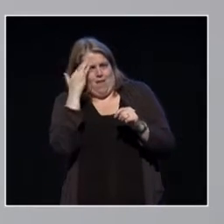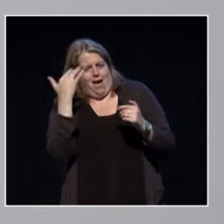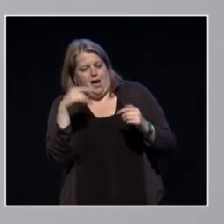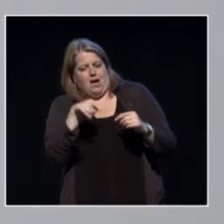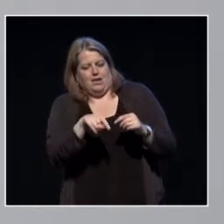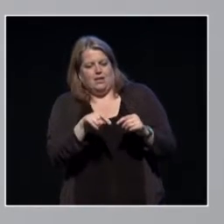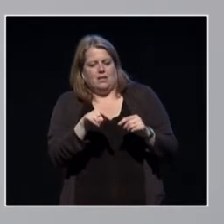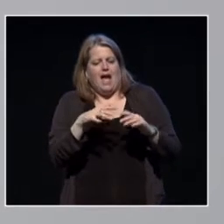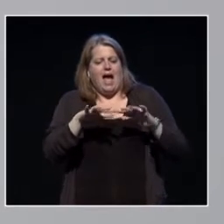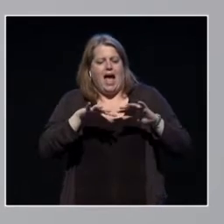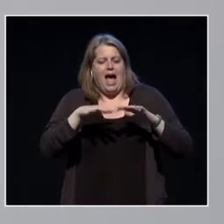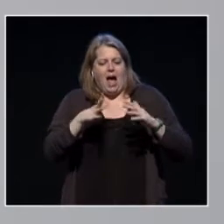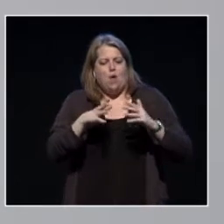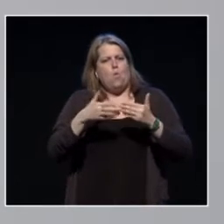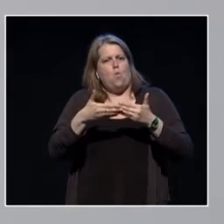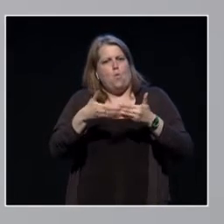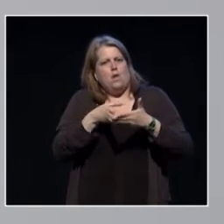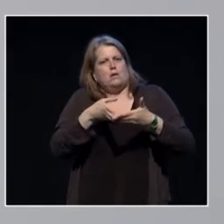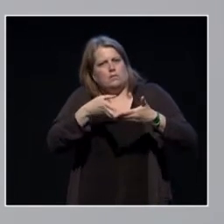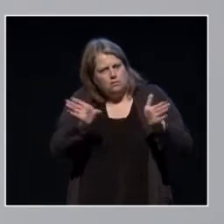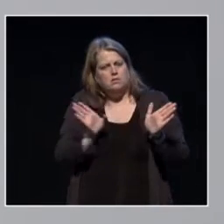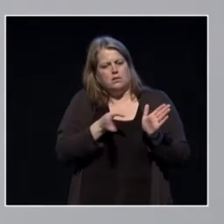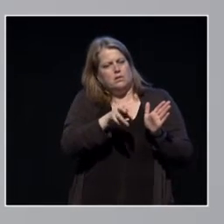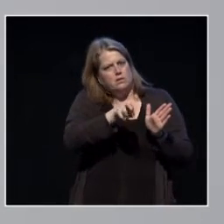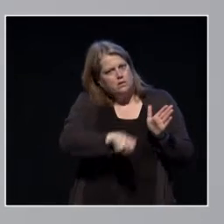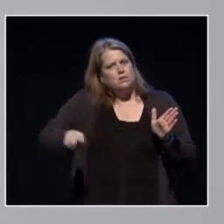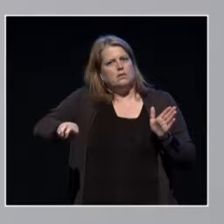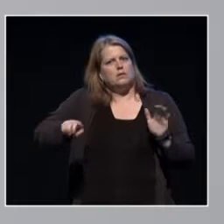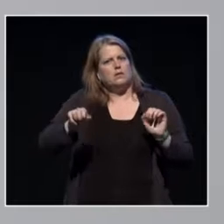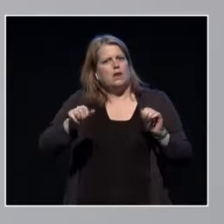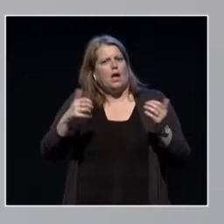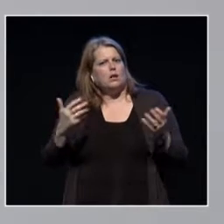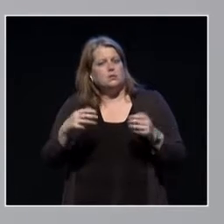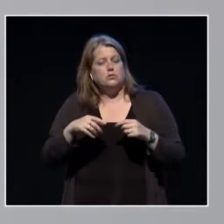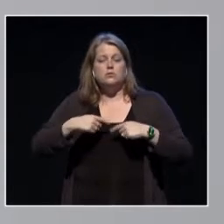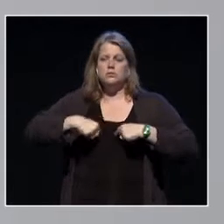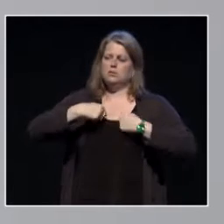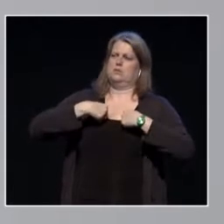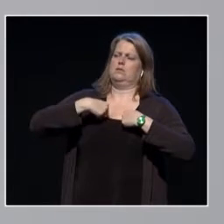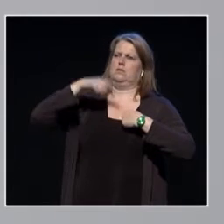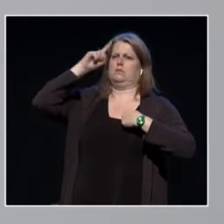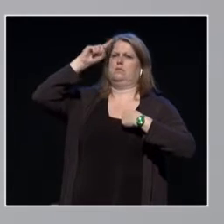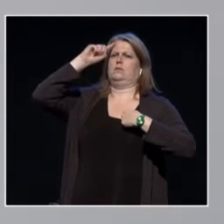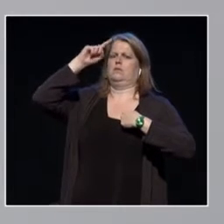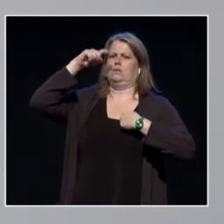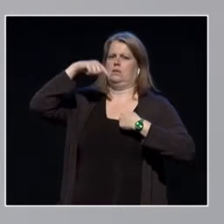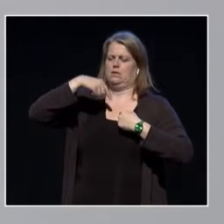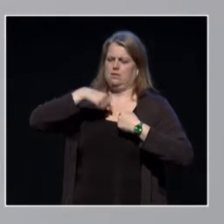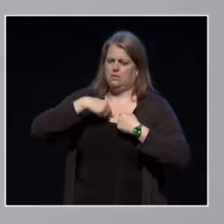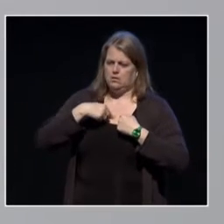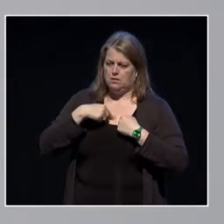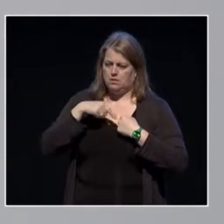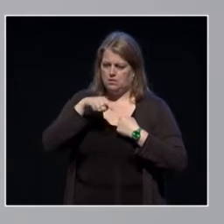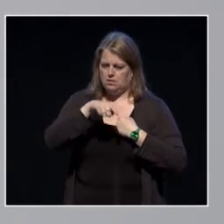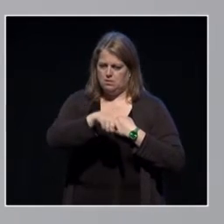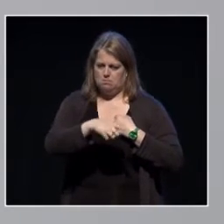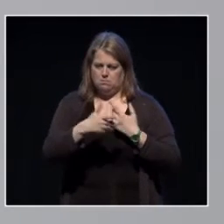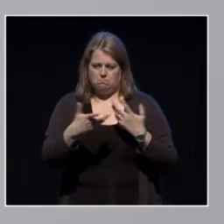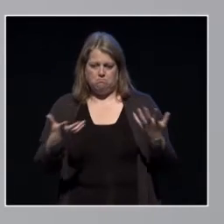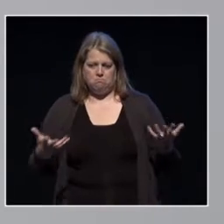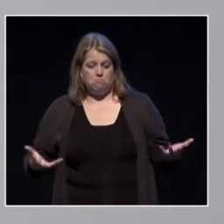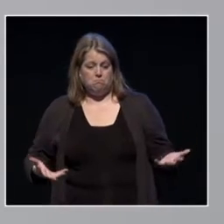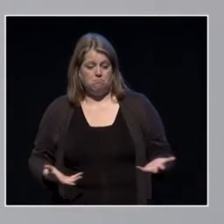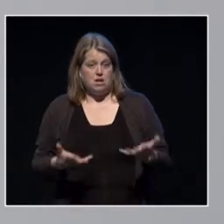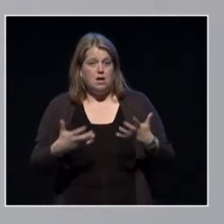gap? And it also raised a question to myself that what are the job practices of